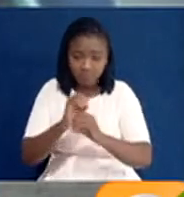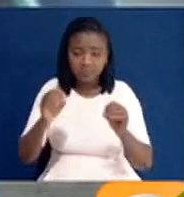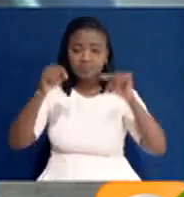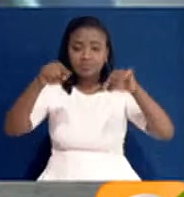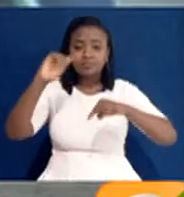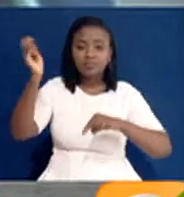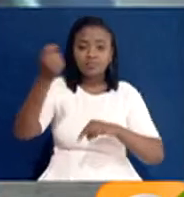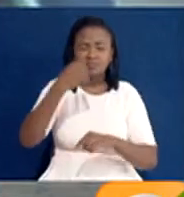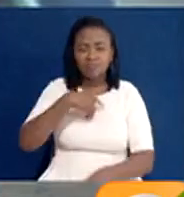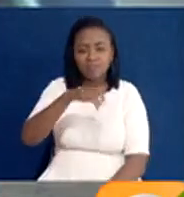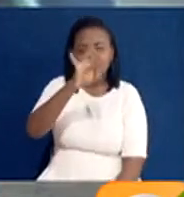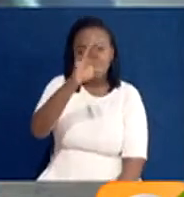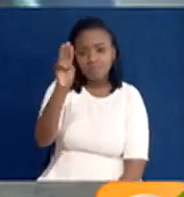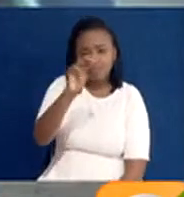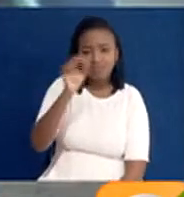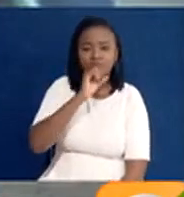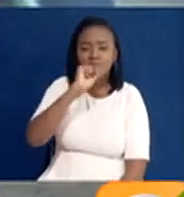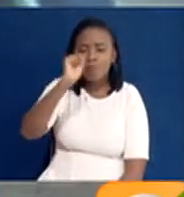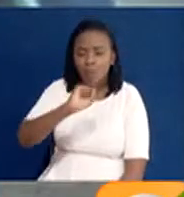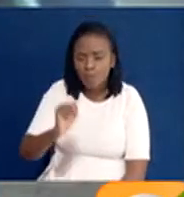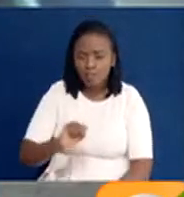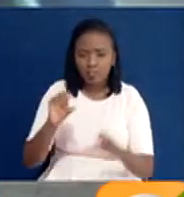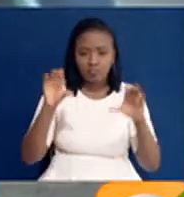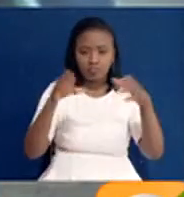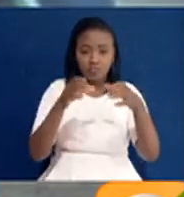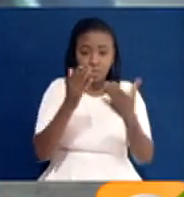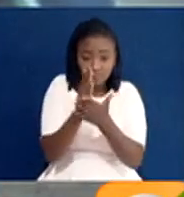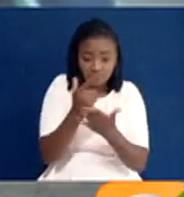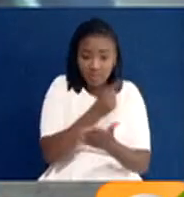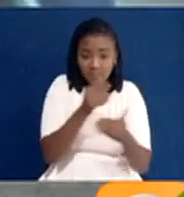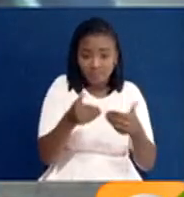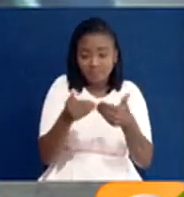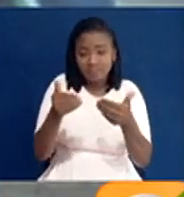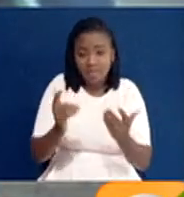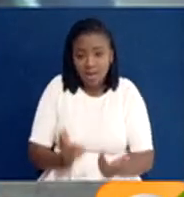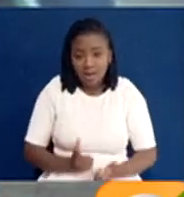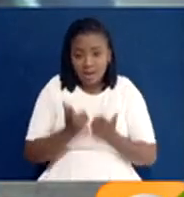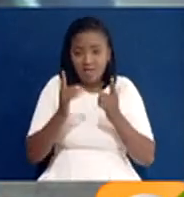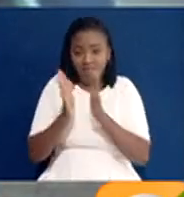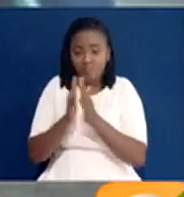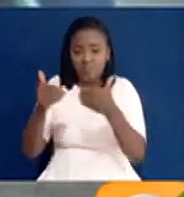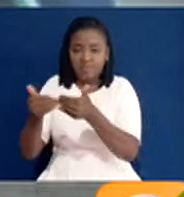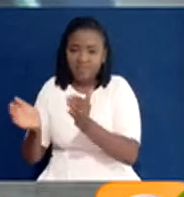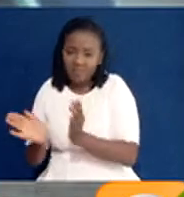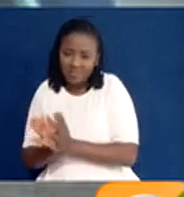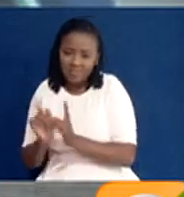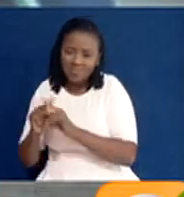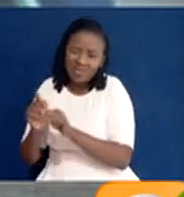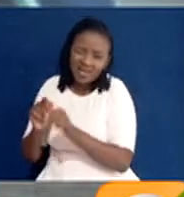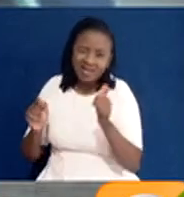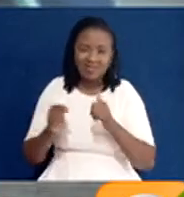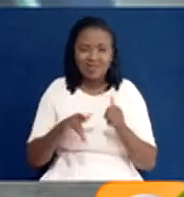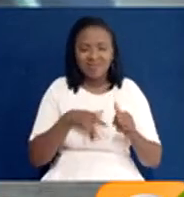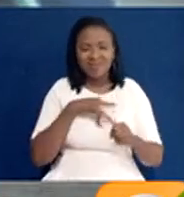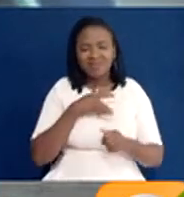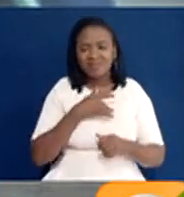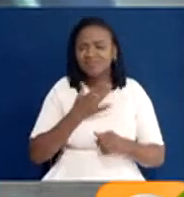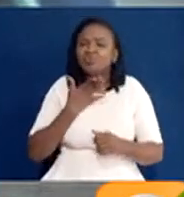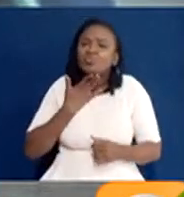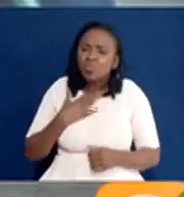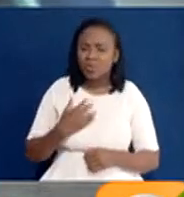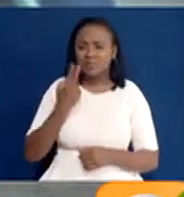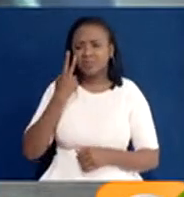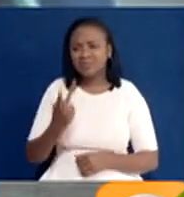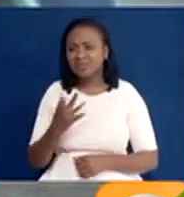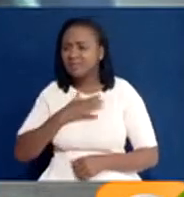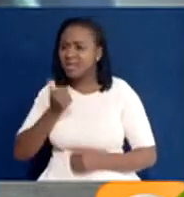elderly people, some of whom are happily living among their relatives. But there are those who long to see those relatives, but are unable